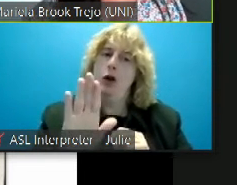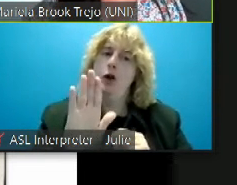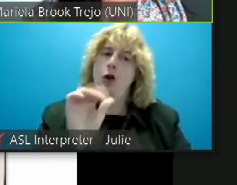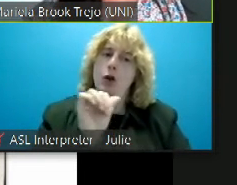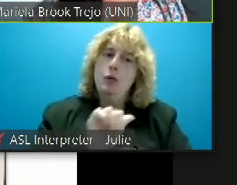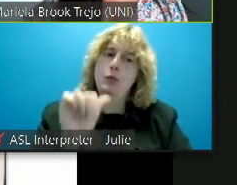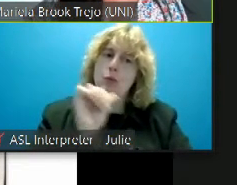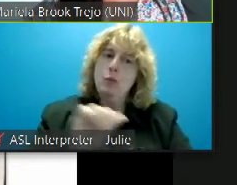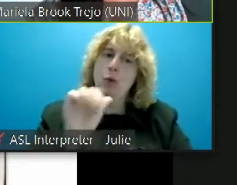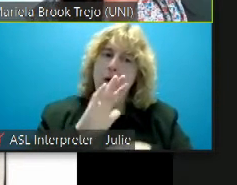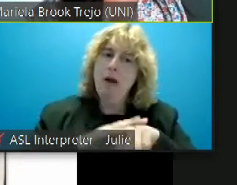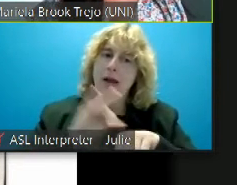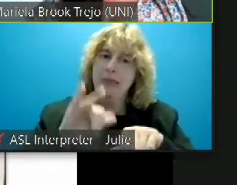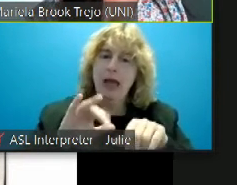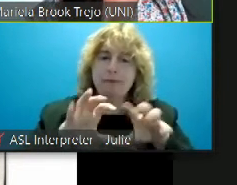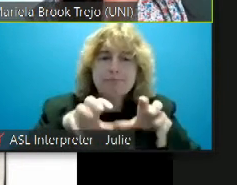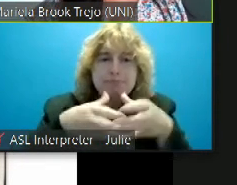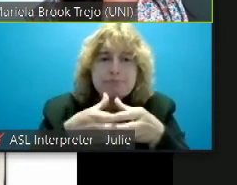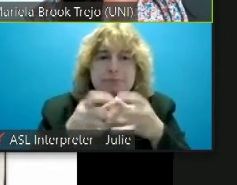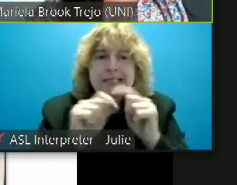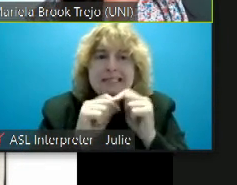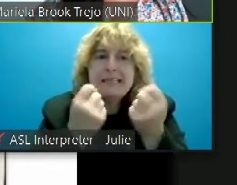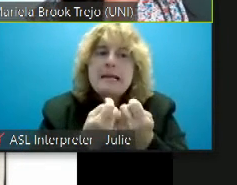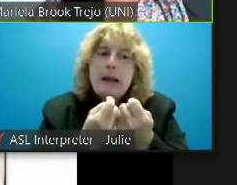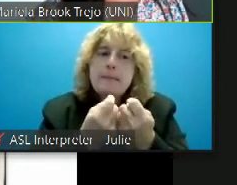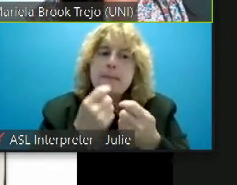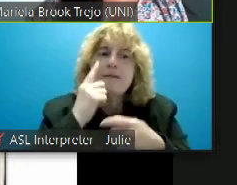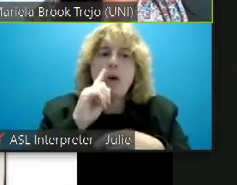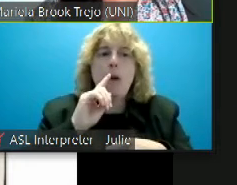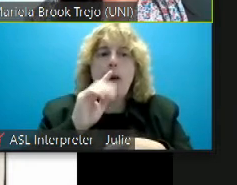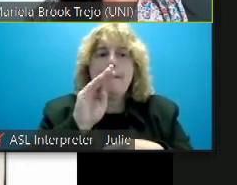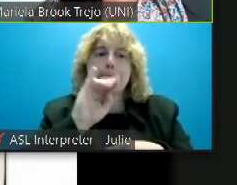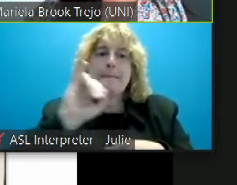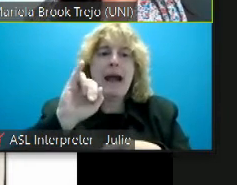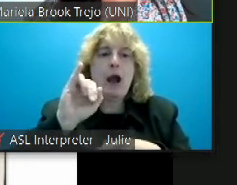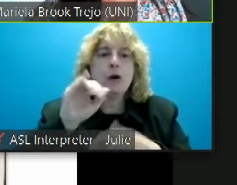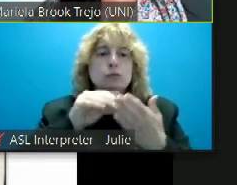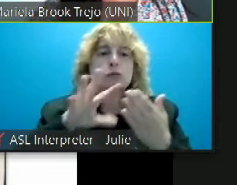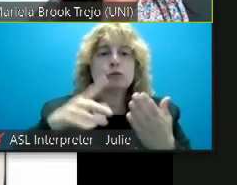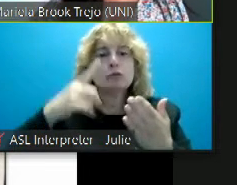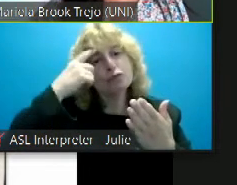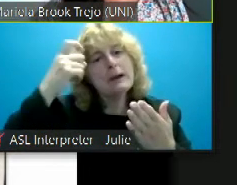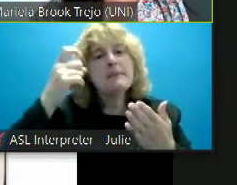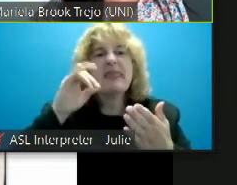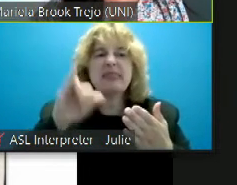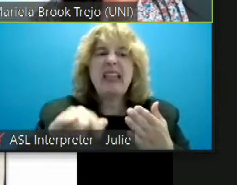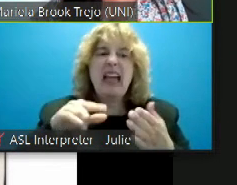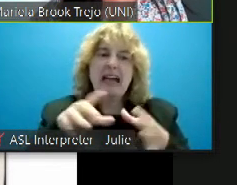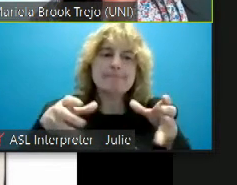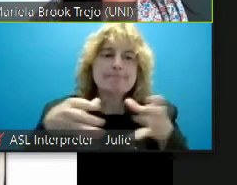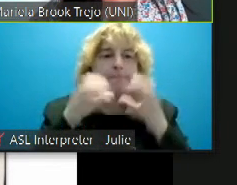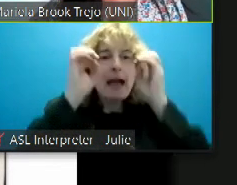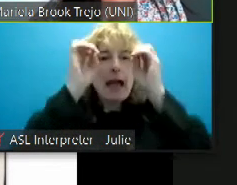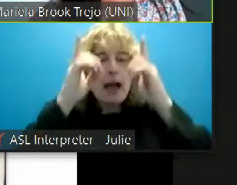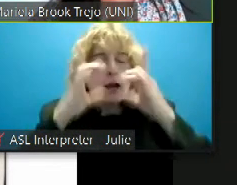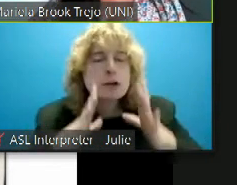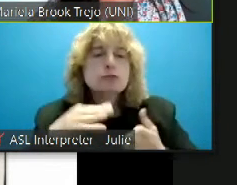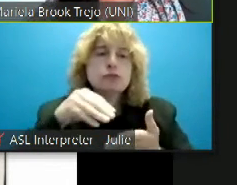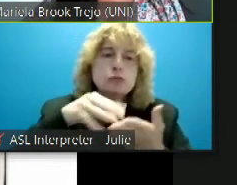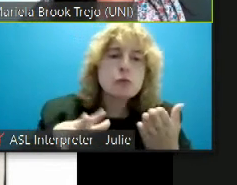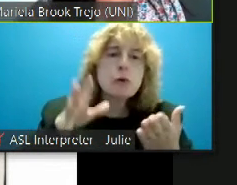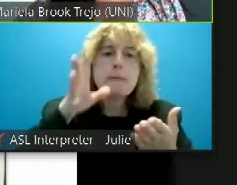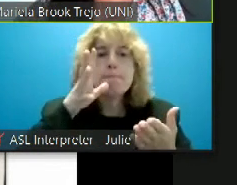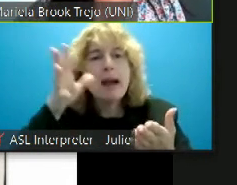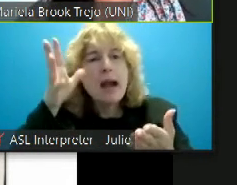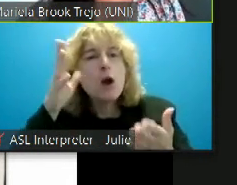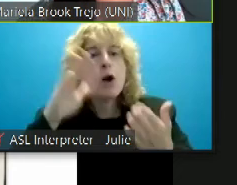which is a group of educators, students, parents, and community members who organize at the intersection of immigration and education justice.